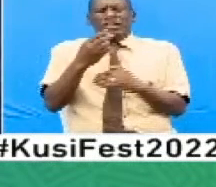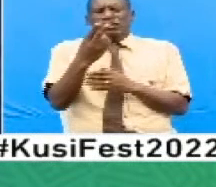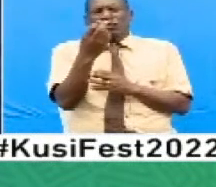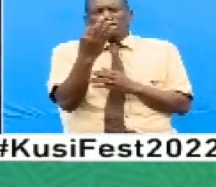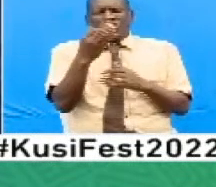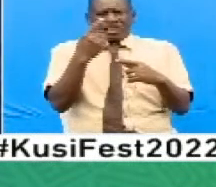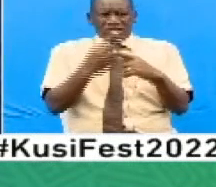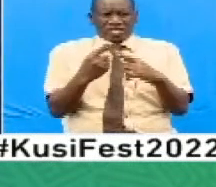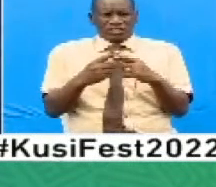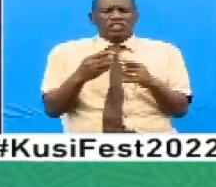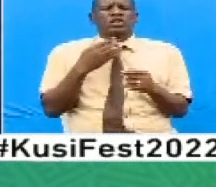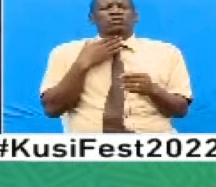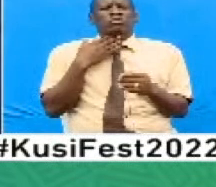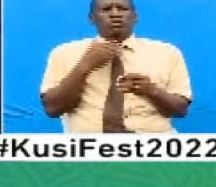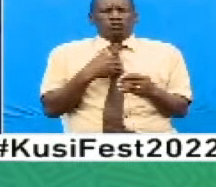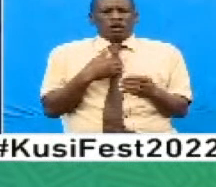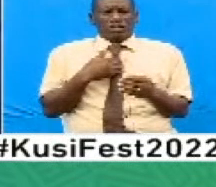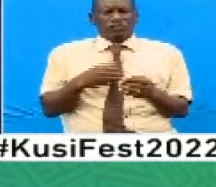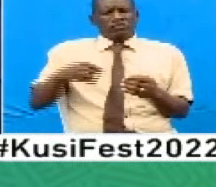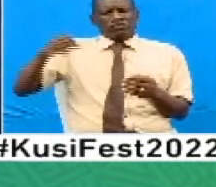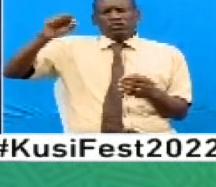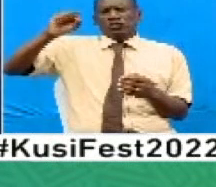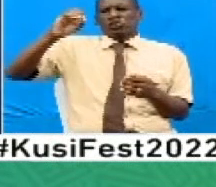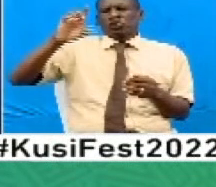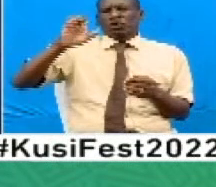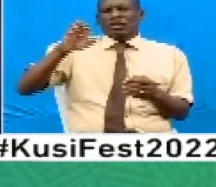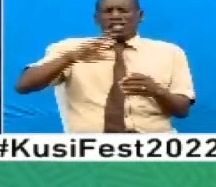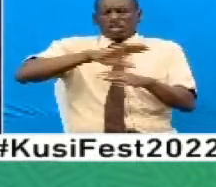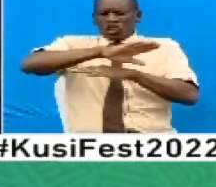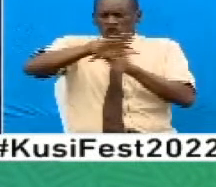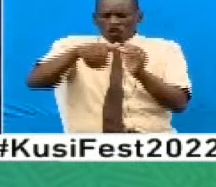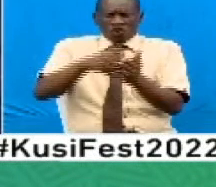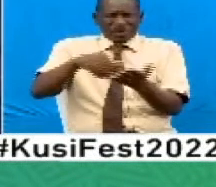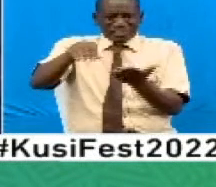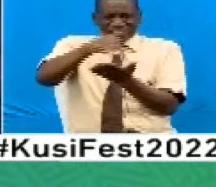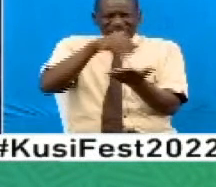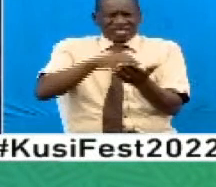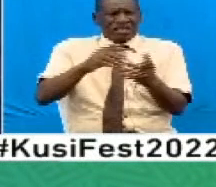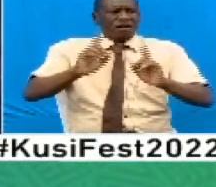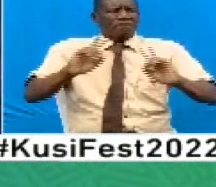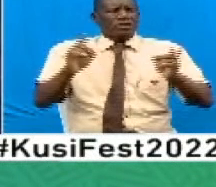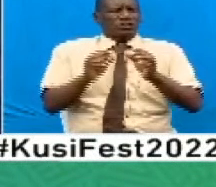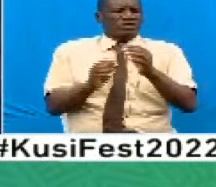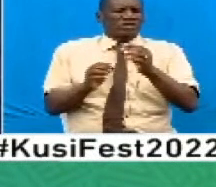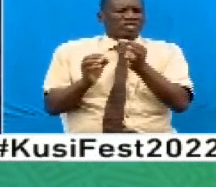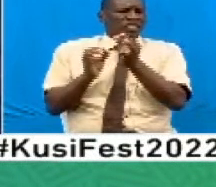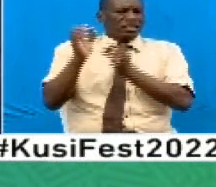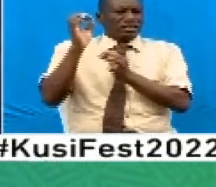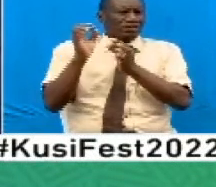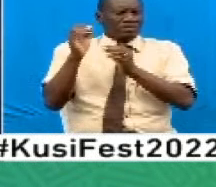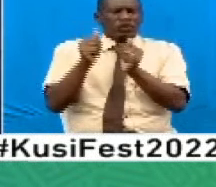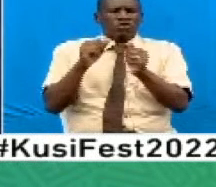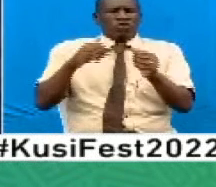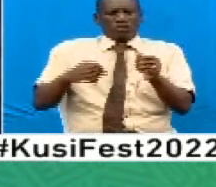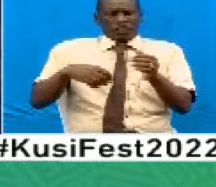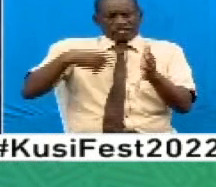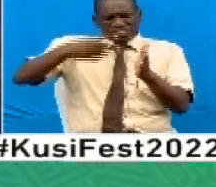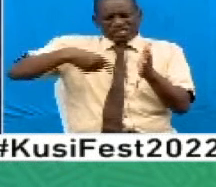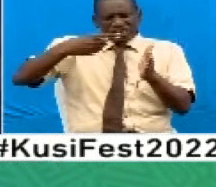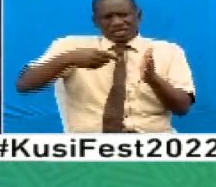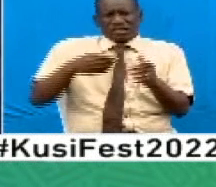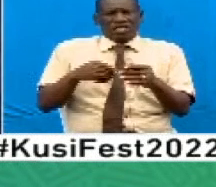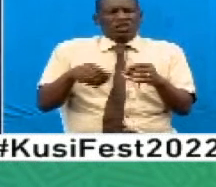2 to 3 years, we will be able to have put solar across all sites instead of relying on backup generator, in addition to